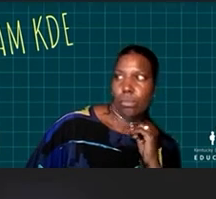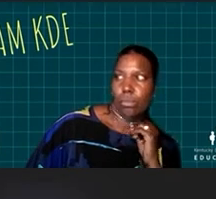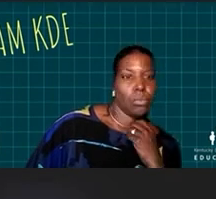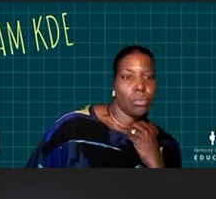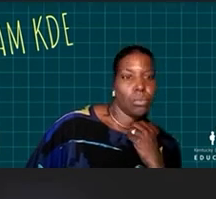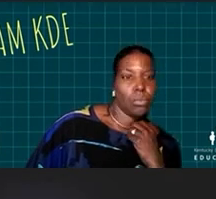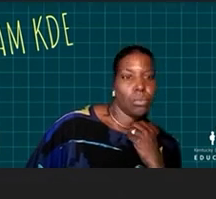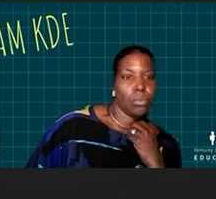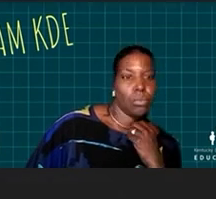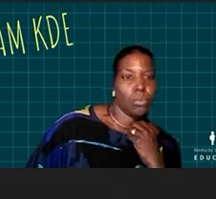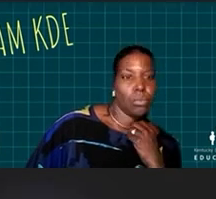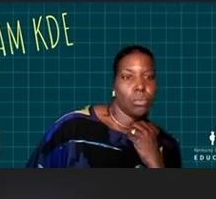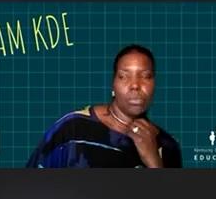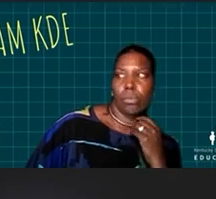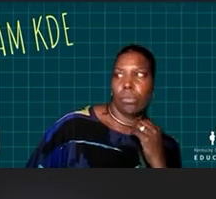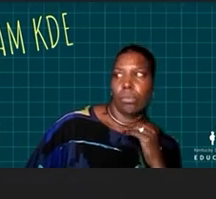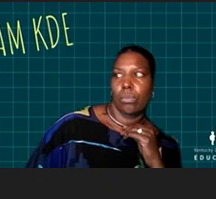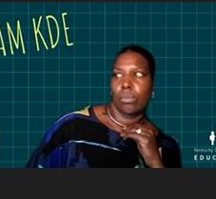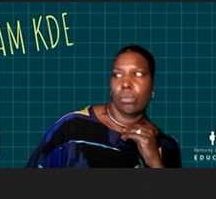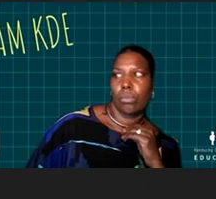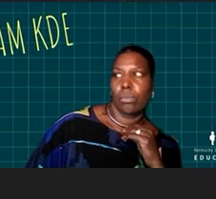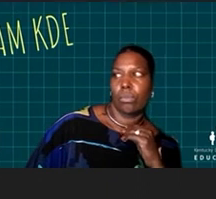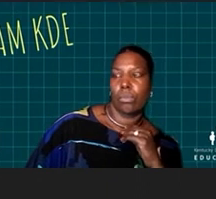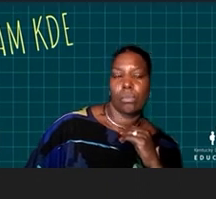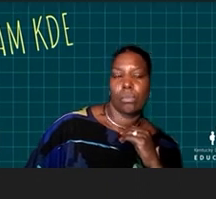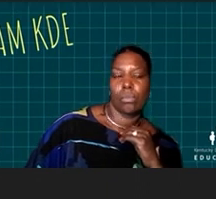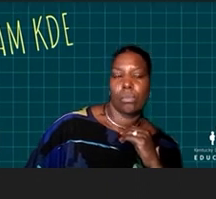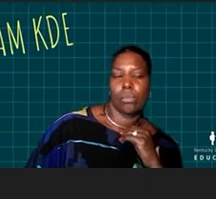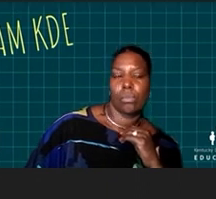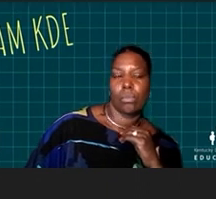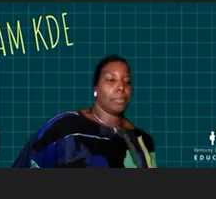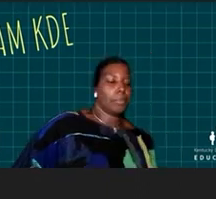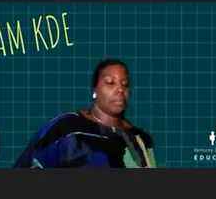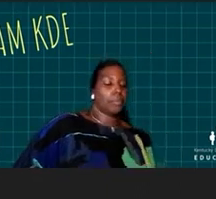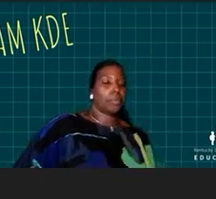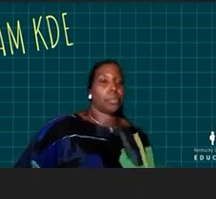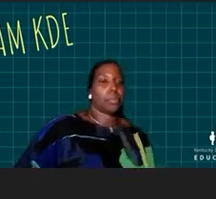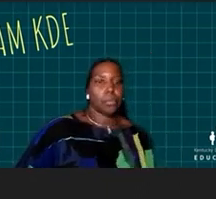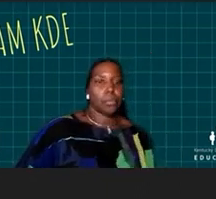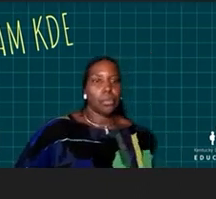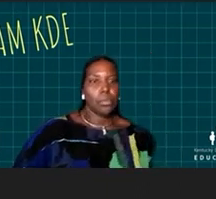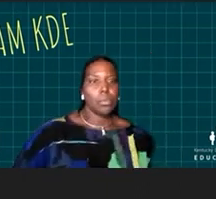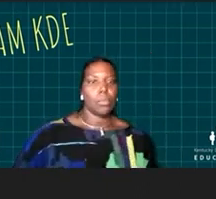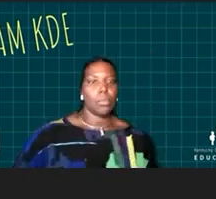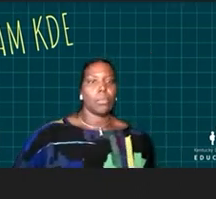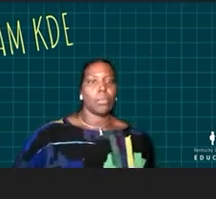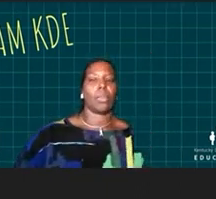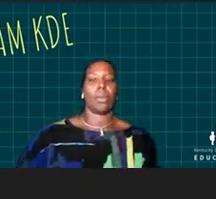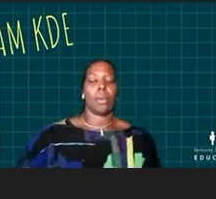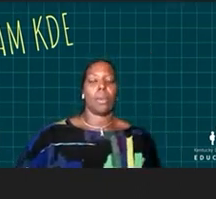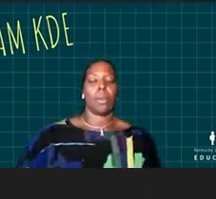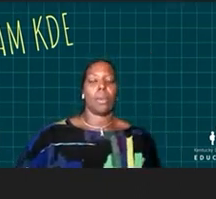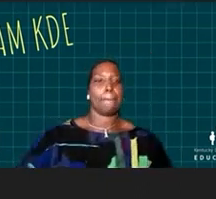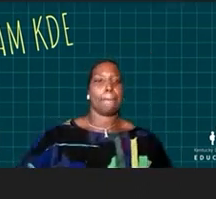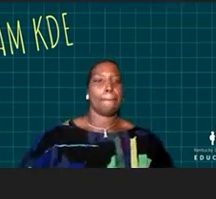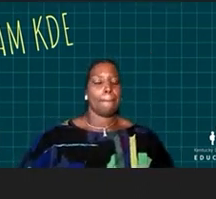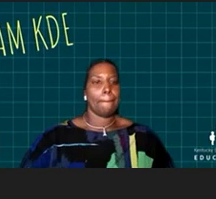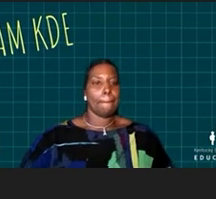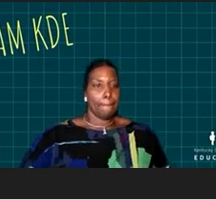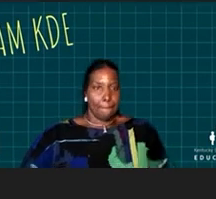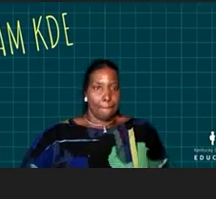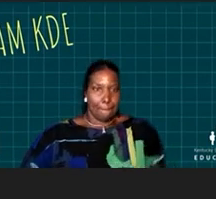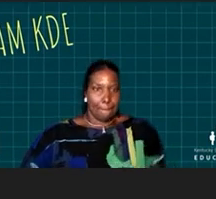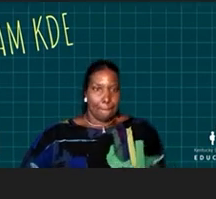Sorry, didn't mean to. That's okay. Like I said, there's a couple of techniques that can. There's one in particular that I'm thinking of